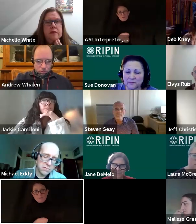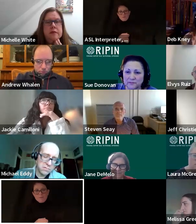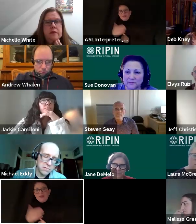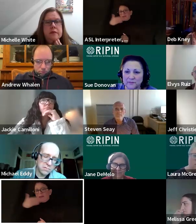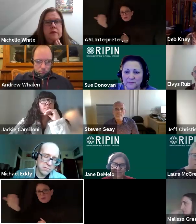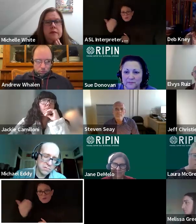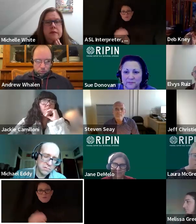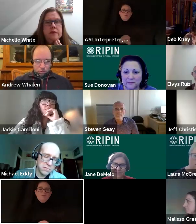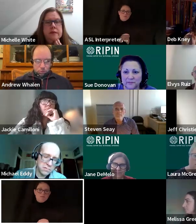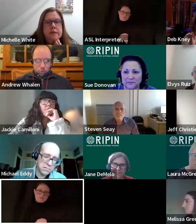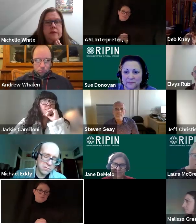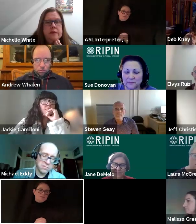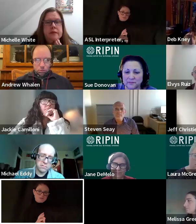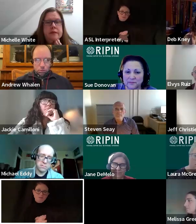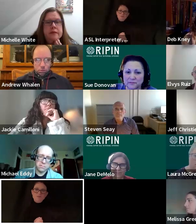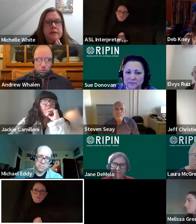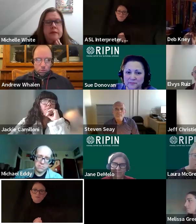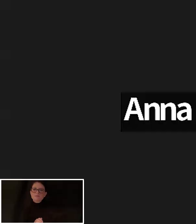Thank you.